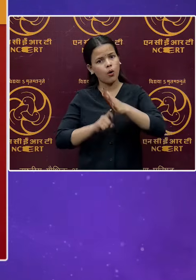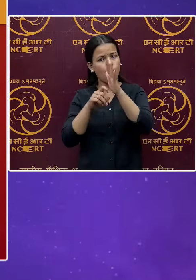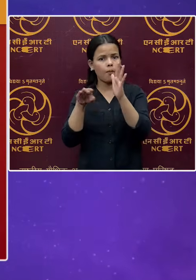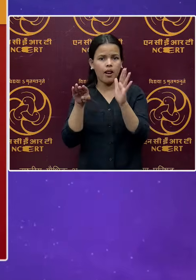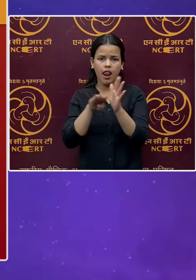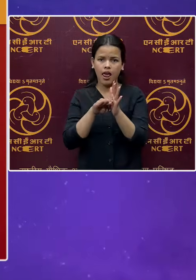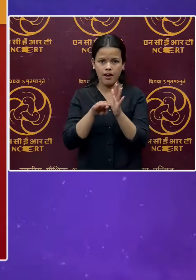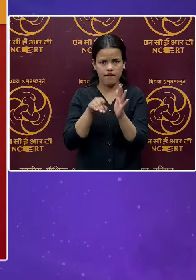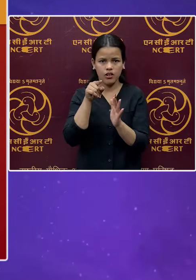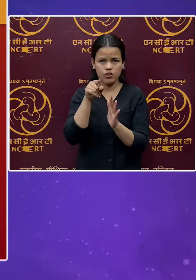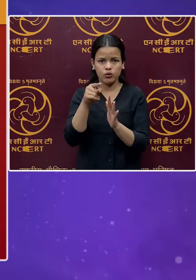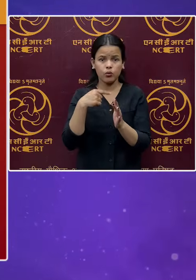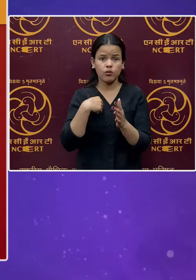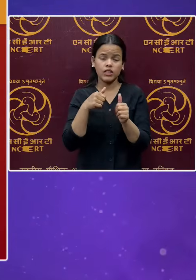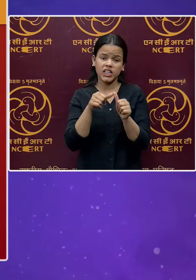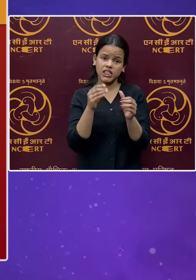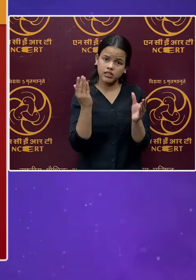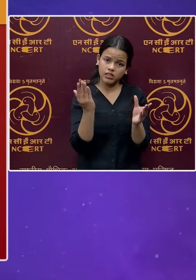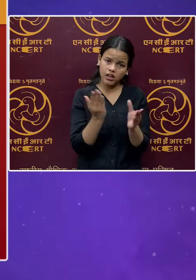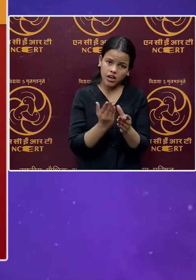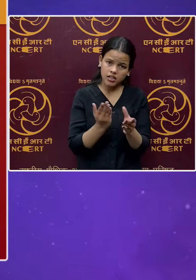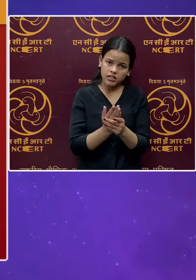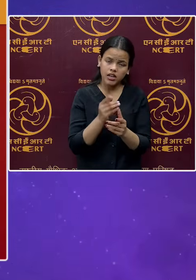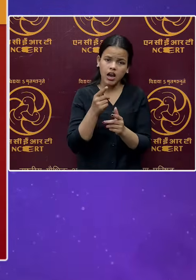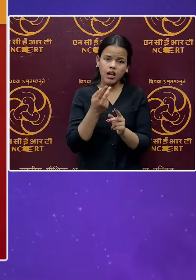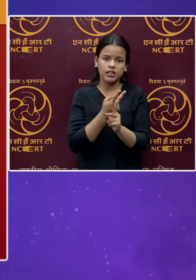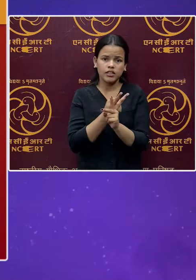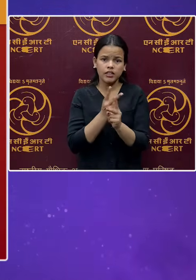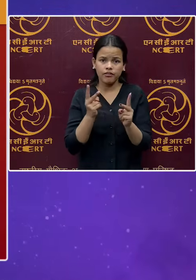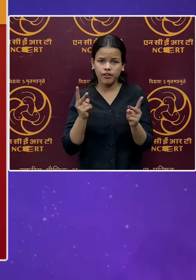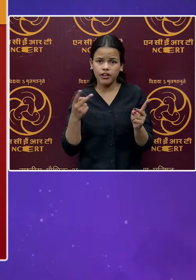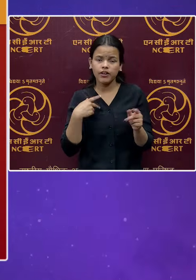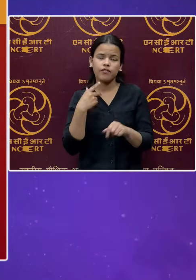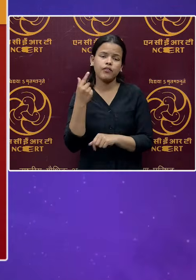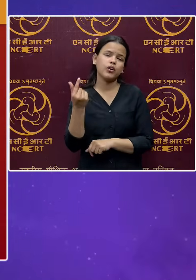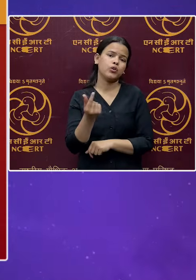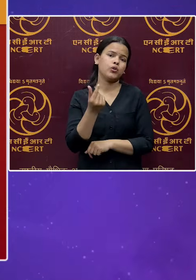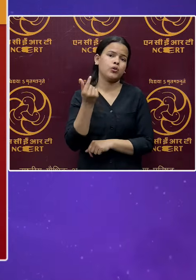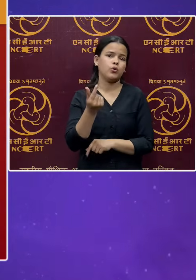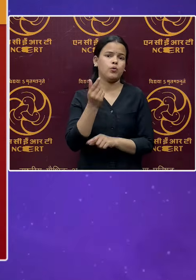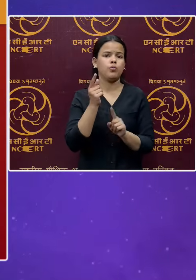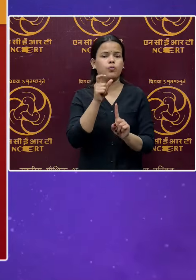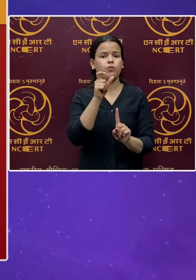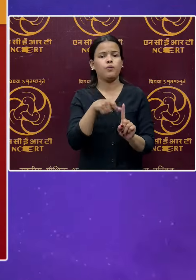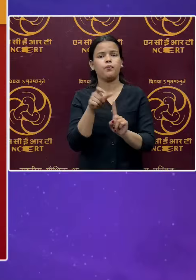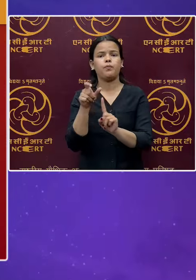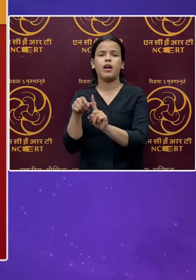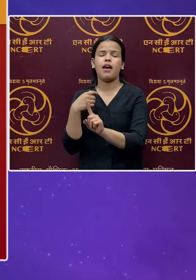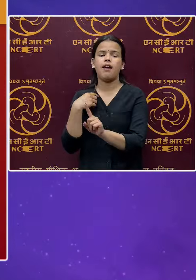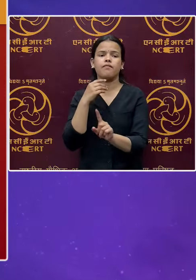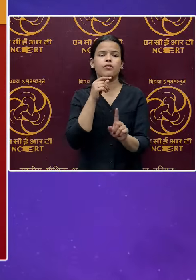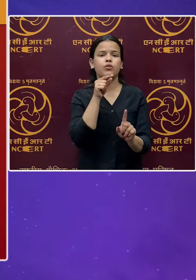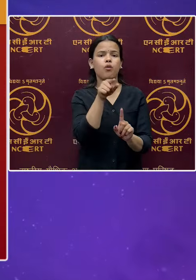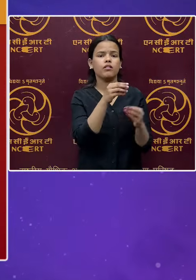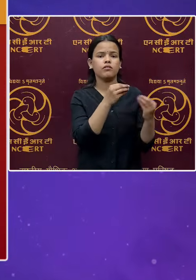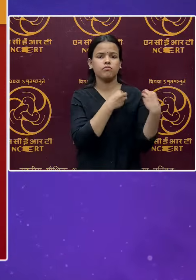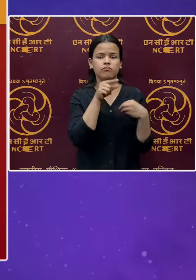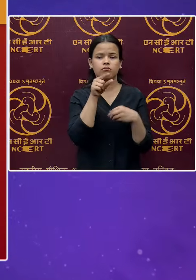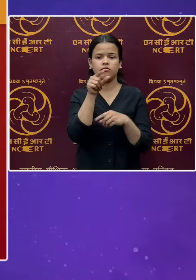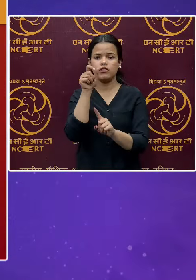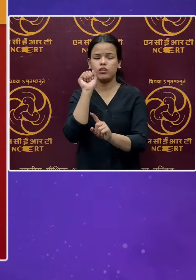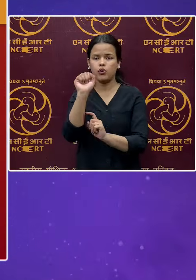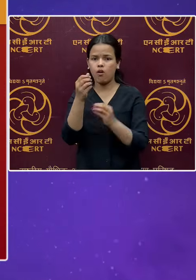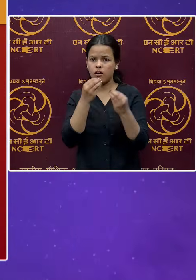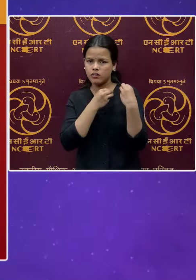the courses, they assign the different user roles. Say for I have a number of employees in